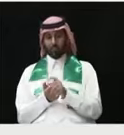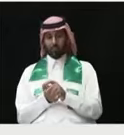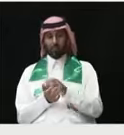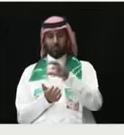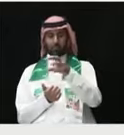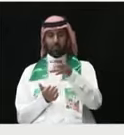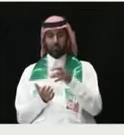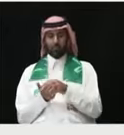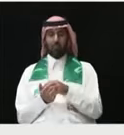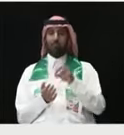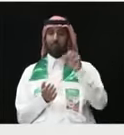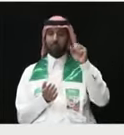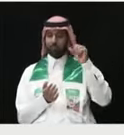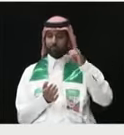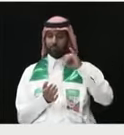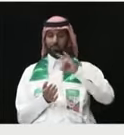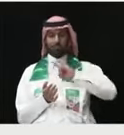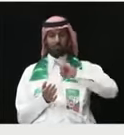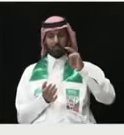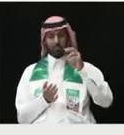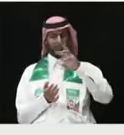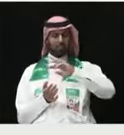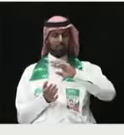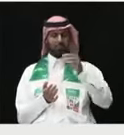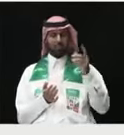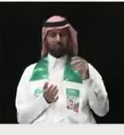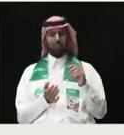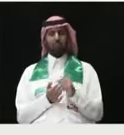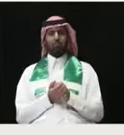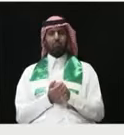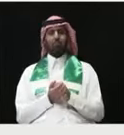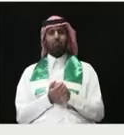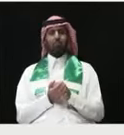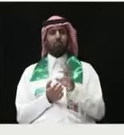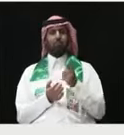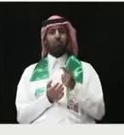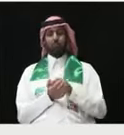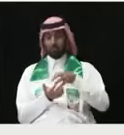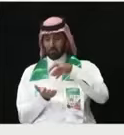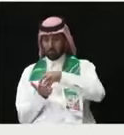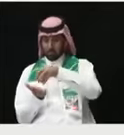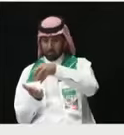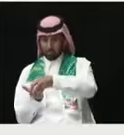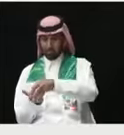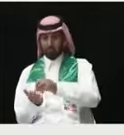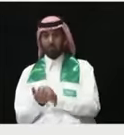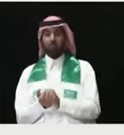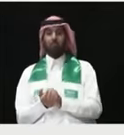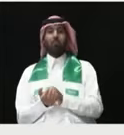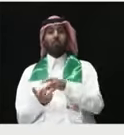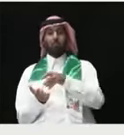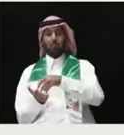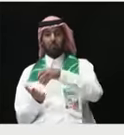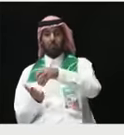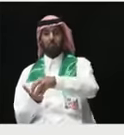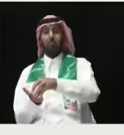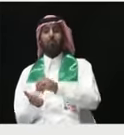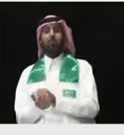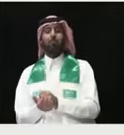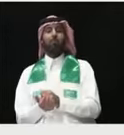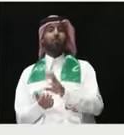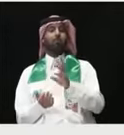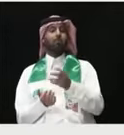form negative sentence and we will answer them. So what do we mean by the word move? Moved is the